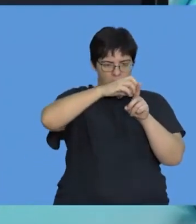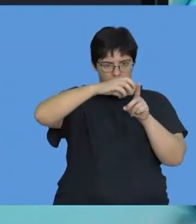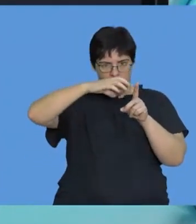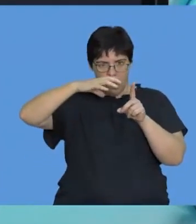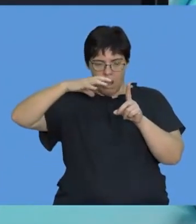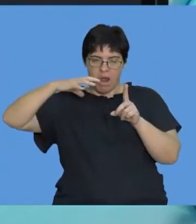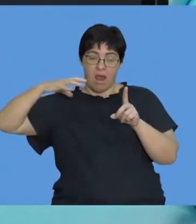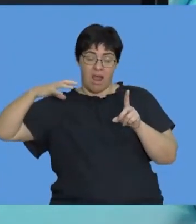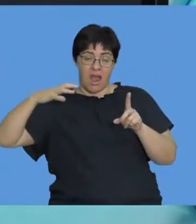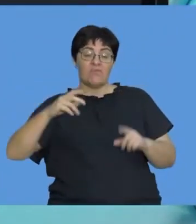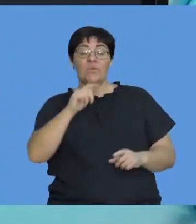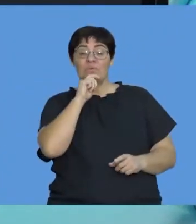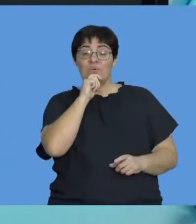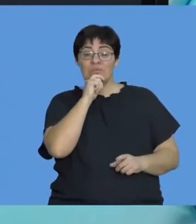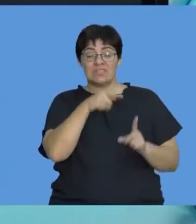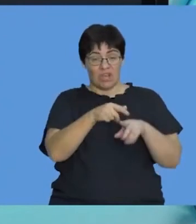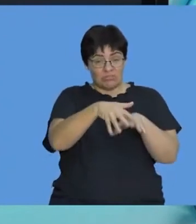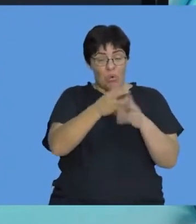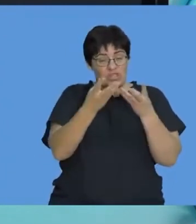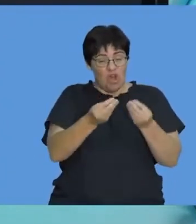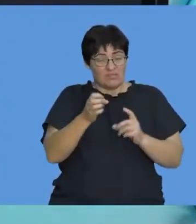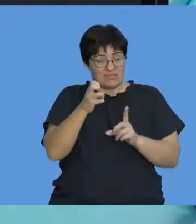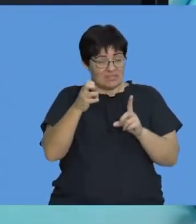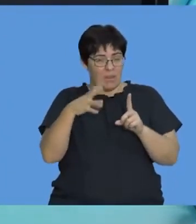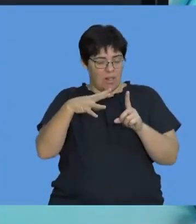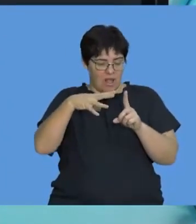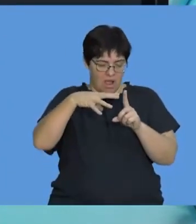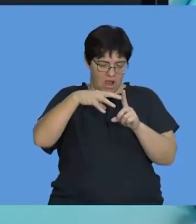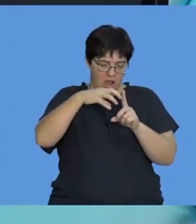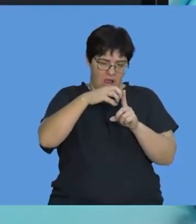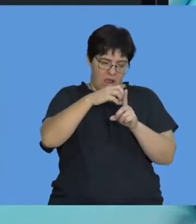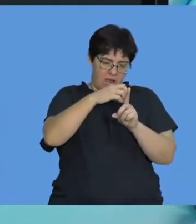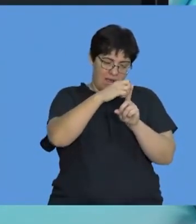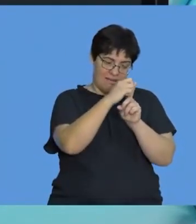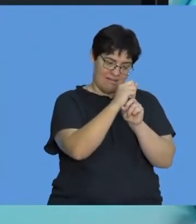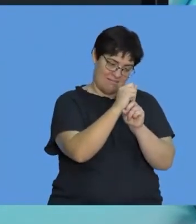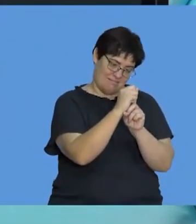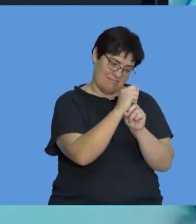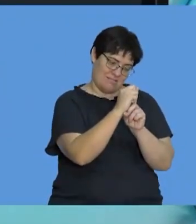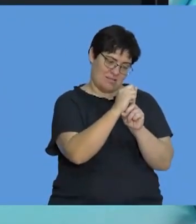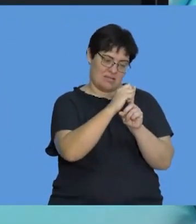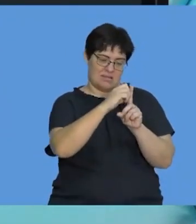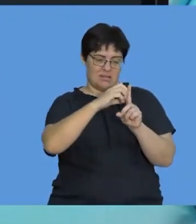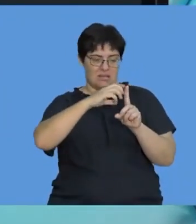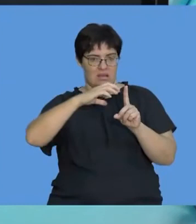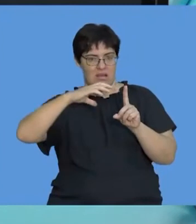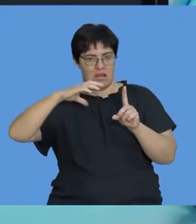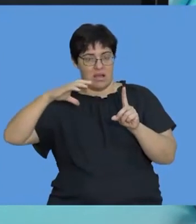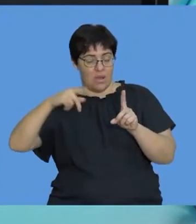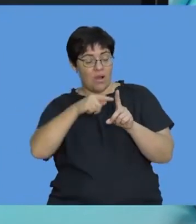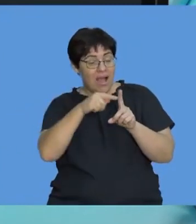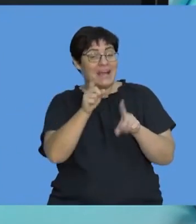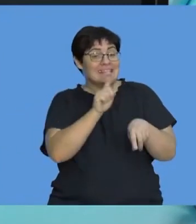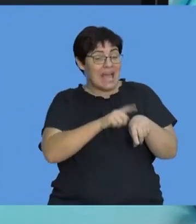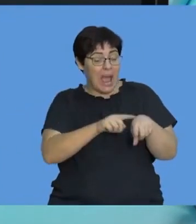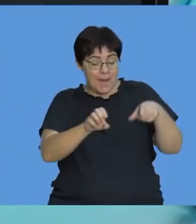go flat and then they come out. So if we use a softer ball, it's going to take longer to get flat.